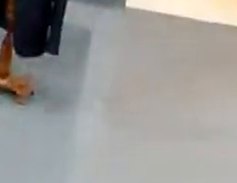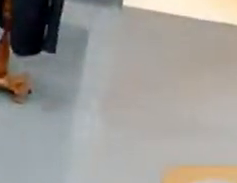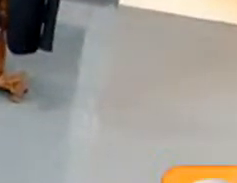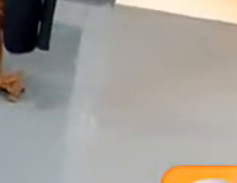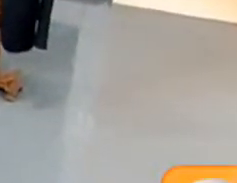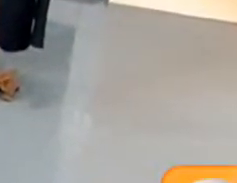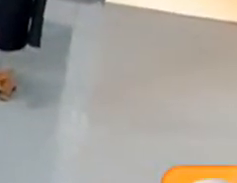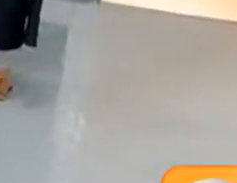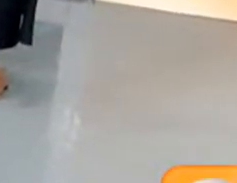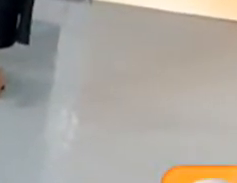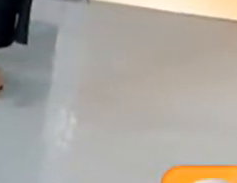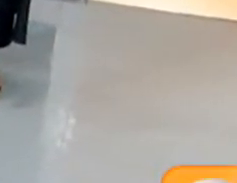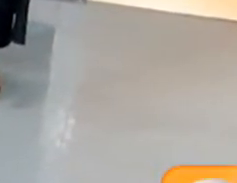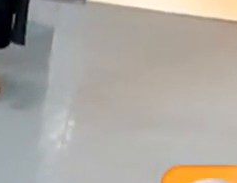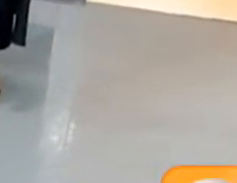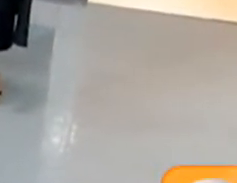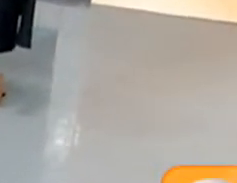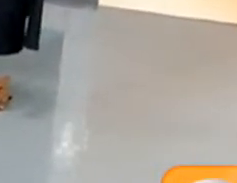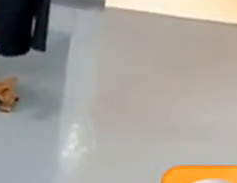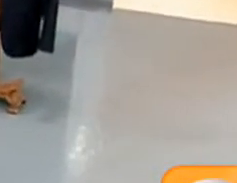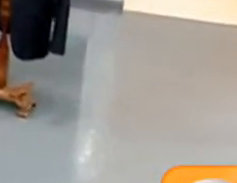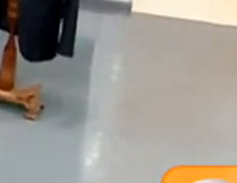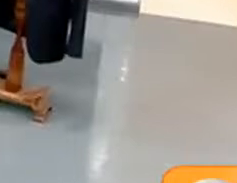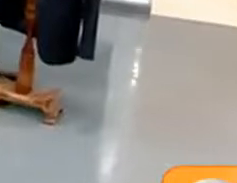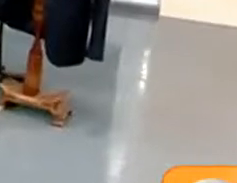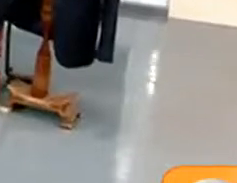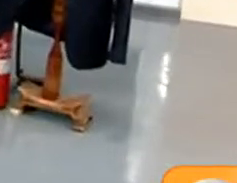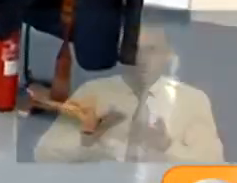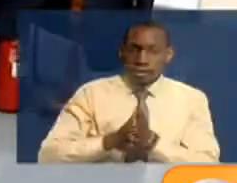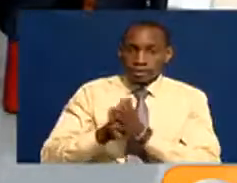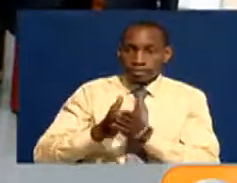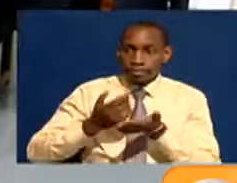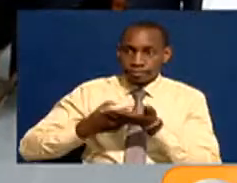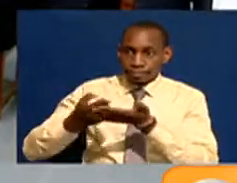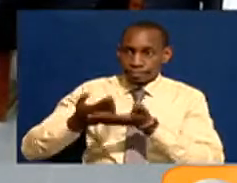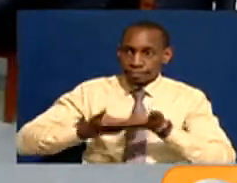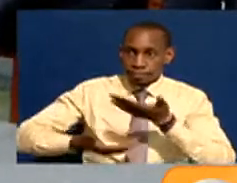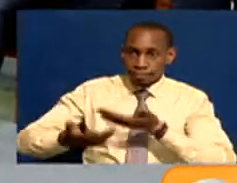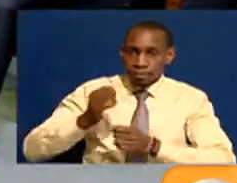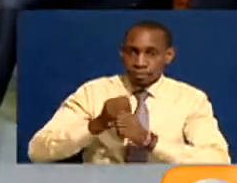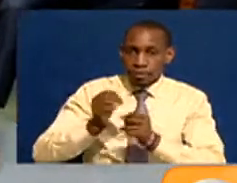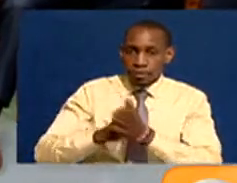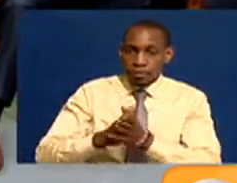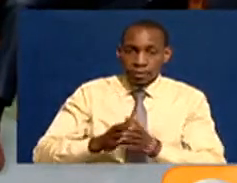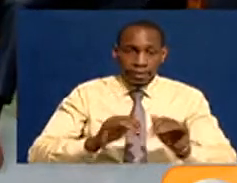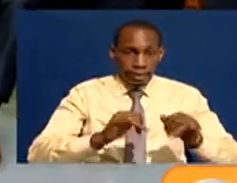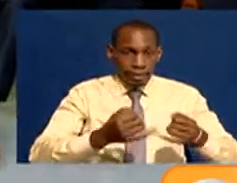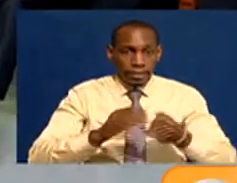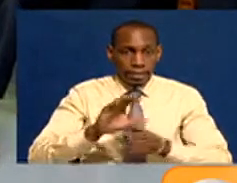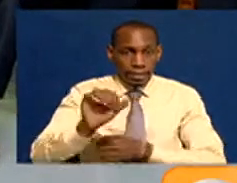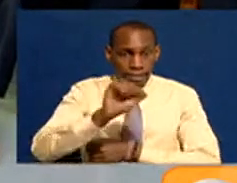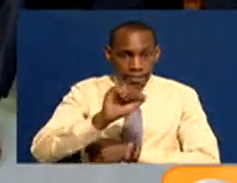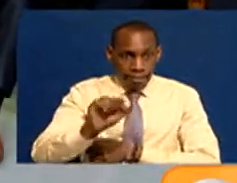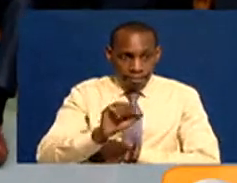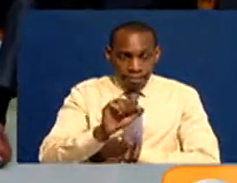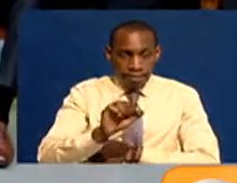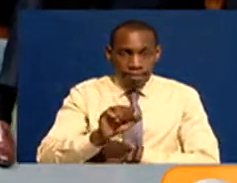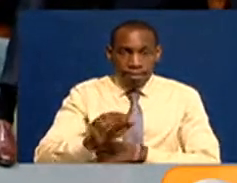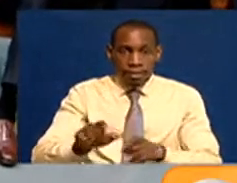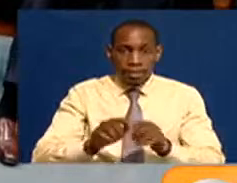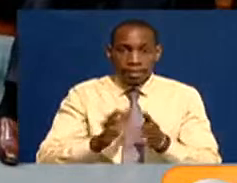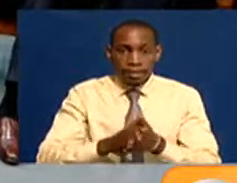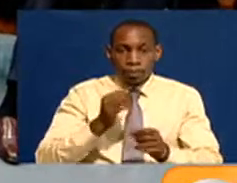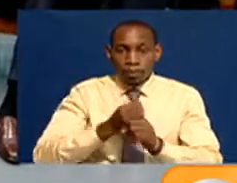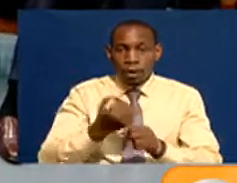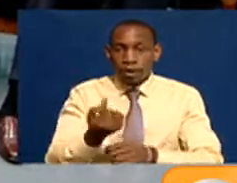And welcome back to Jeff Kunange live here at Citizen Television. What an interesting conversation we're having with these brand new CSs. They've only been at